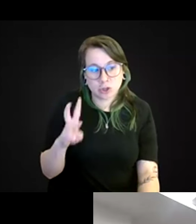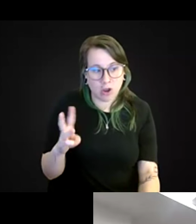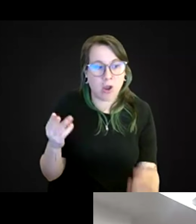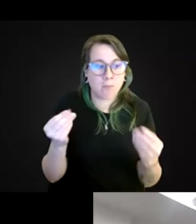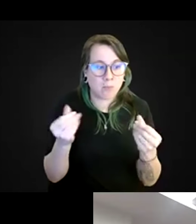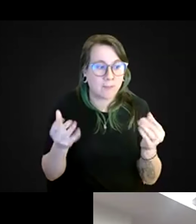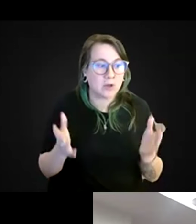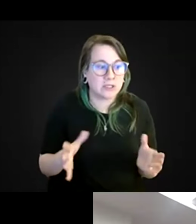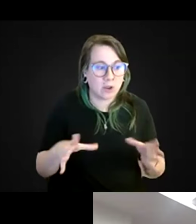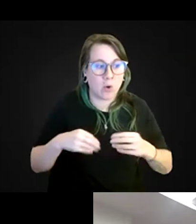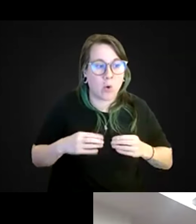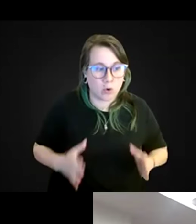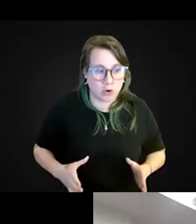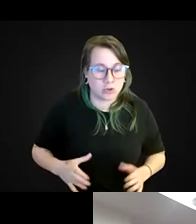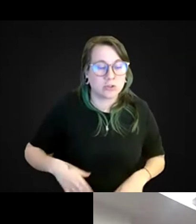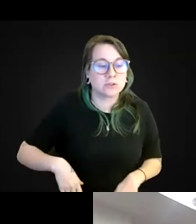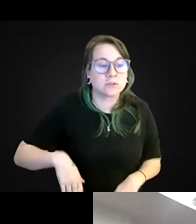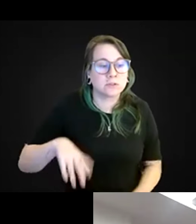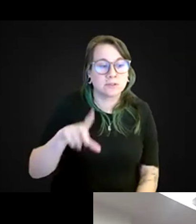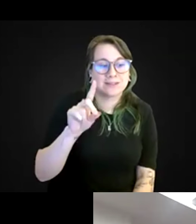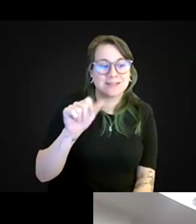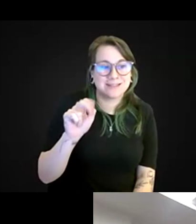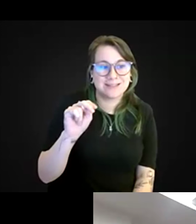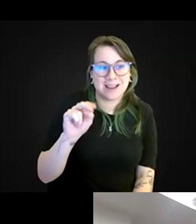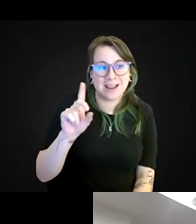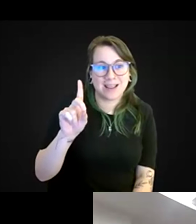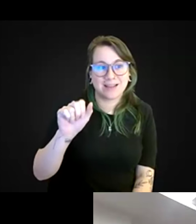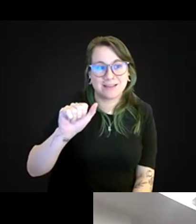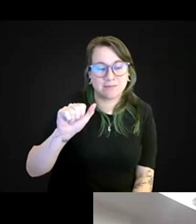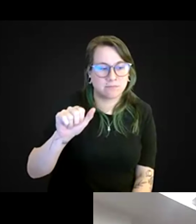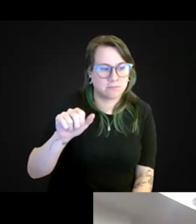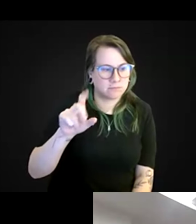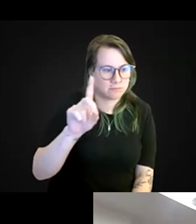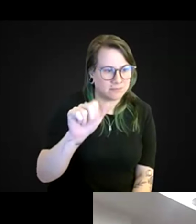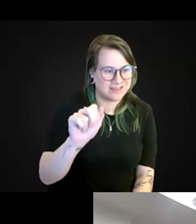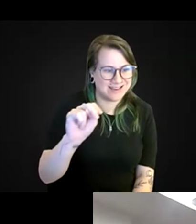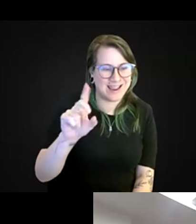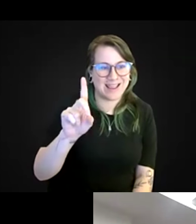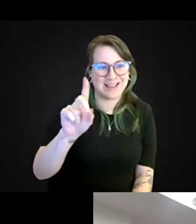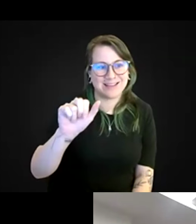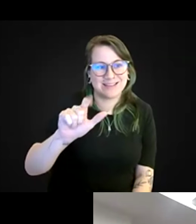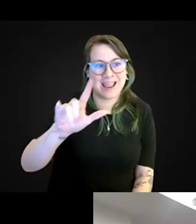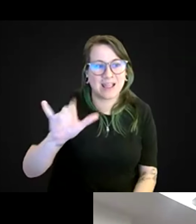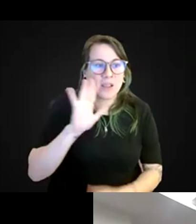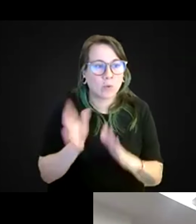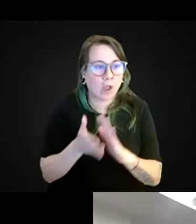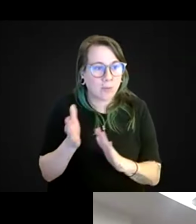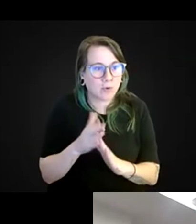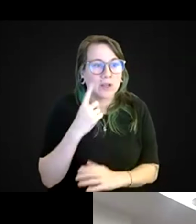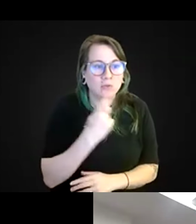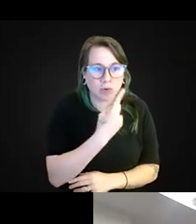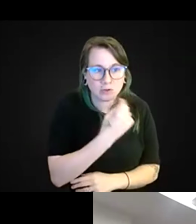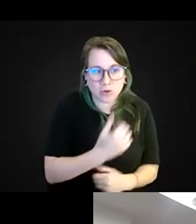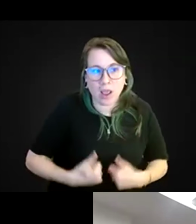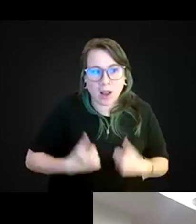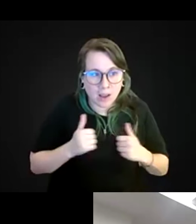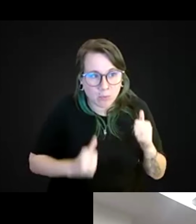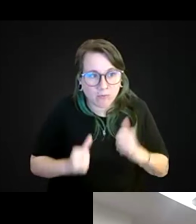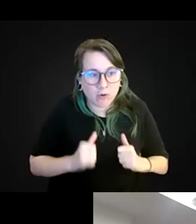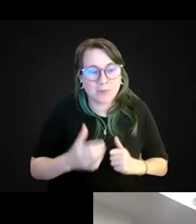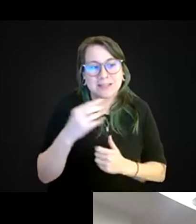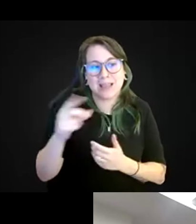Dan Daly from 105 Hospitality, who will be operating the restaurant and live performance venue. And our